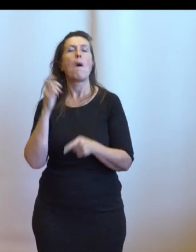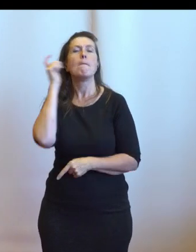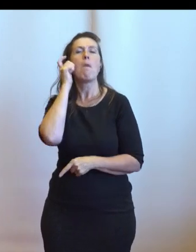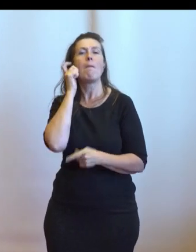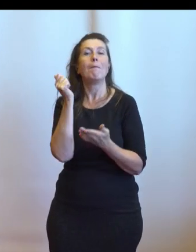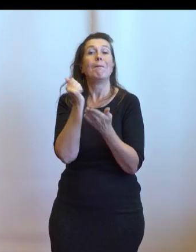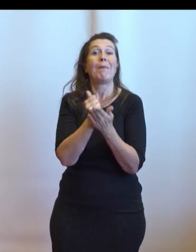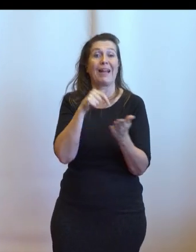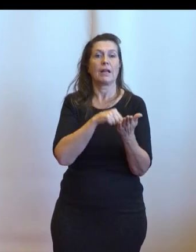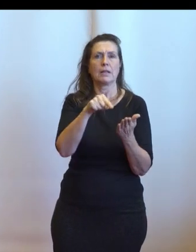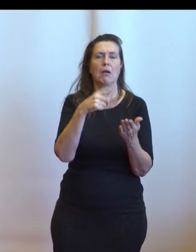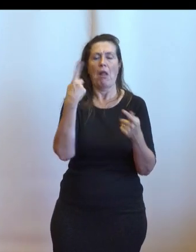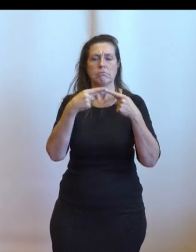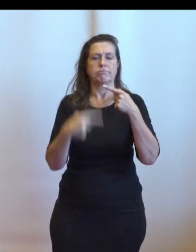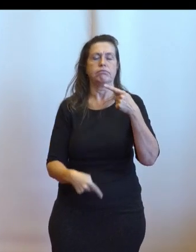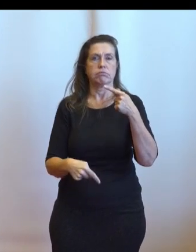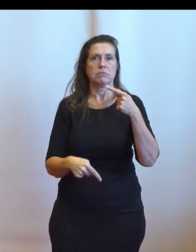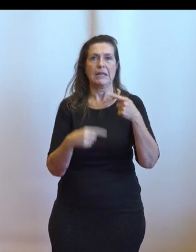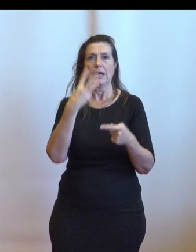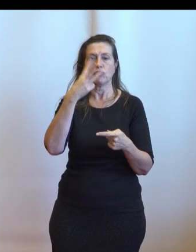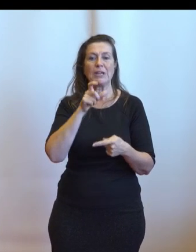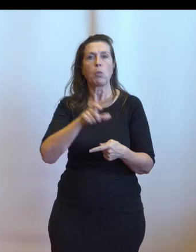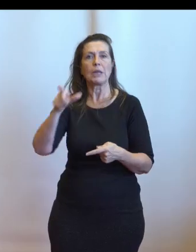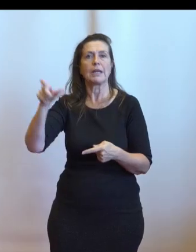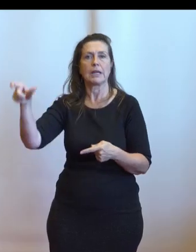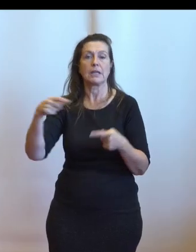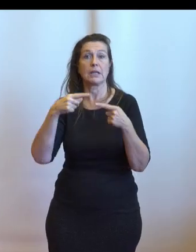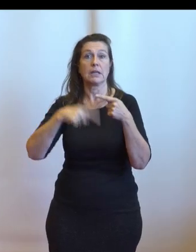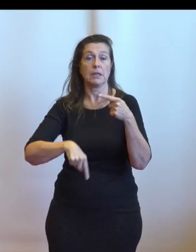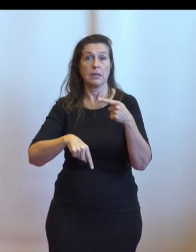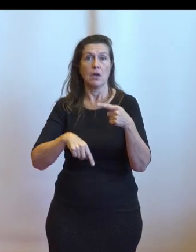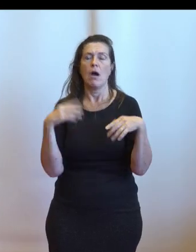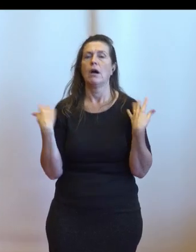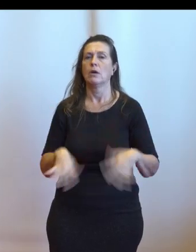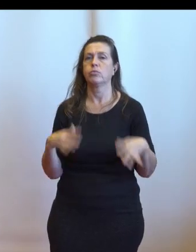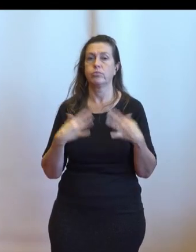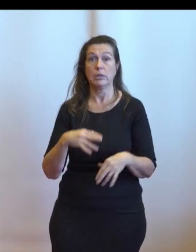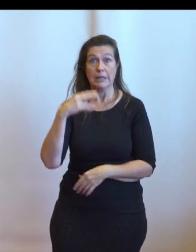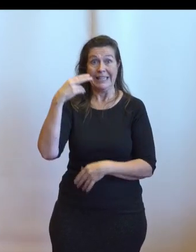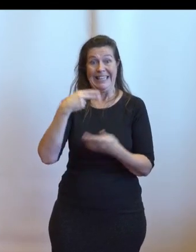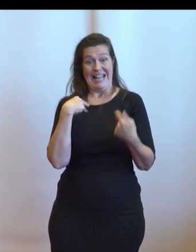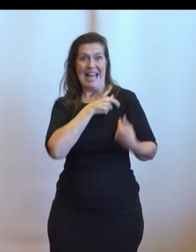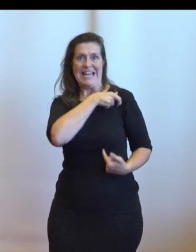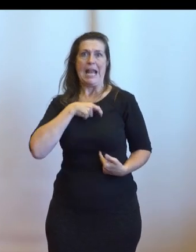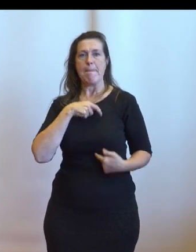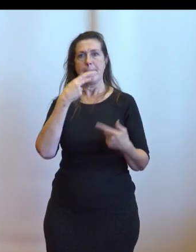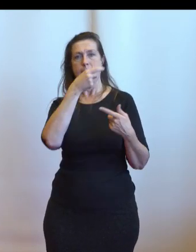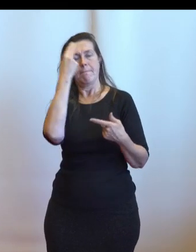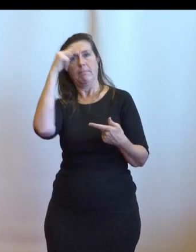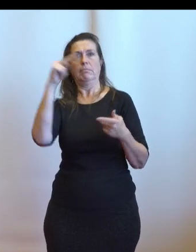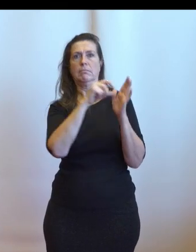weeks for voice-over users, so screen reader users in the UK, and the amount of reputational damage that caused